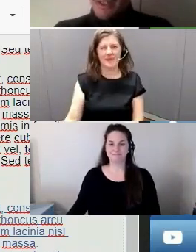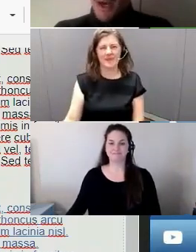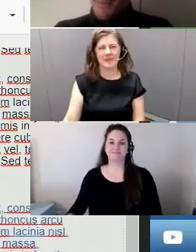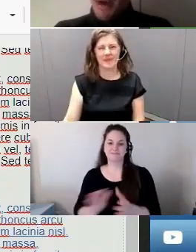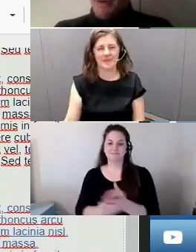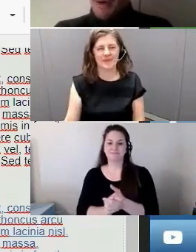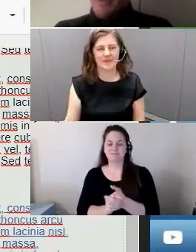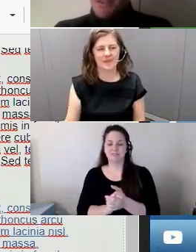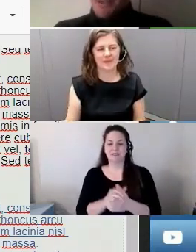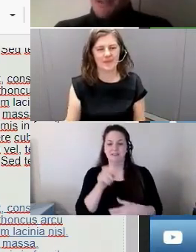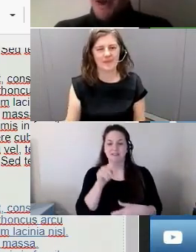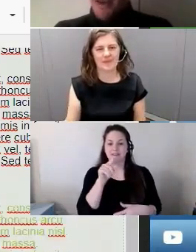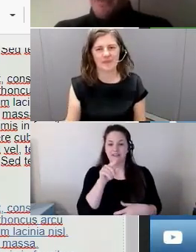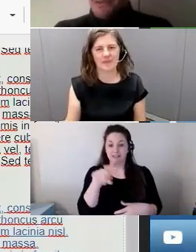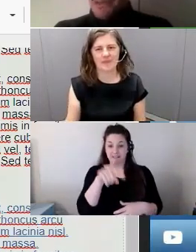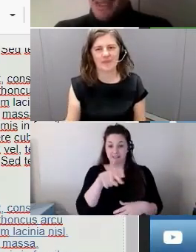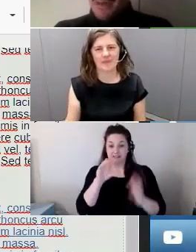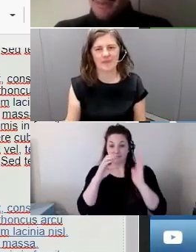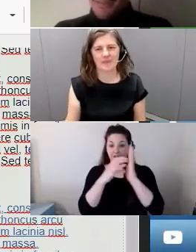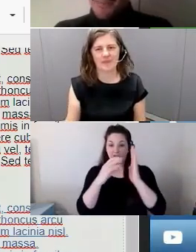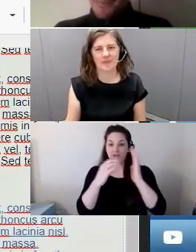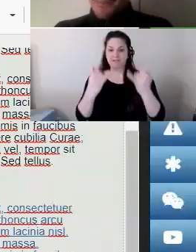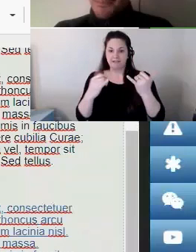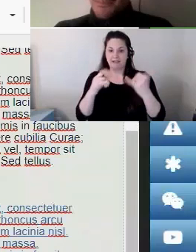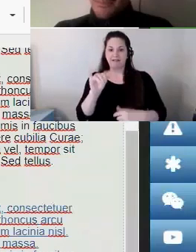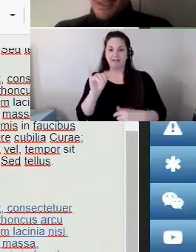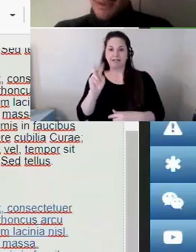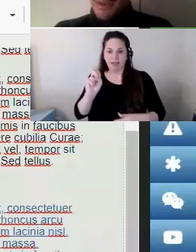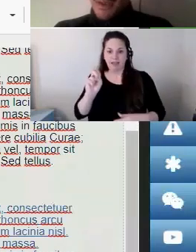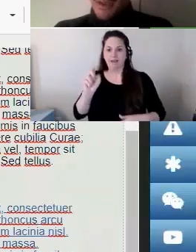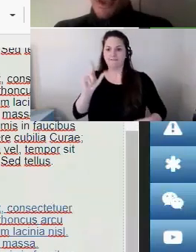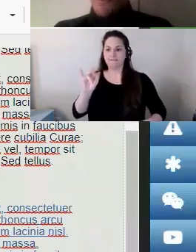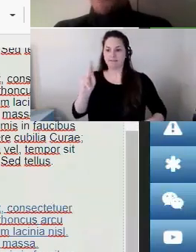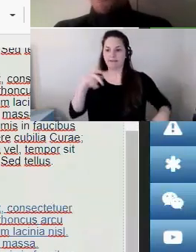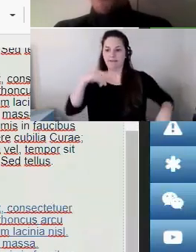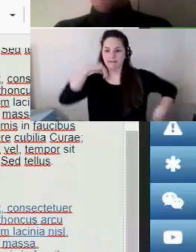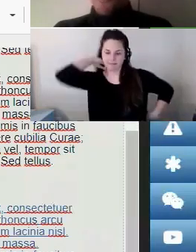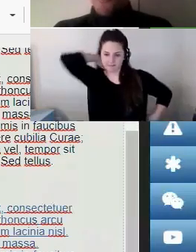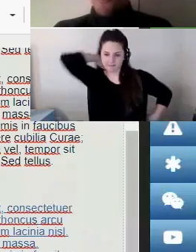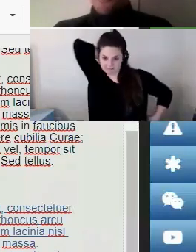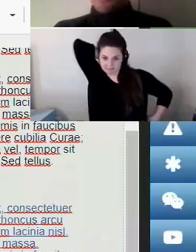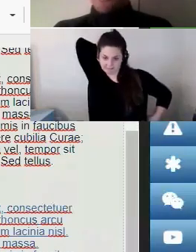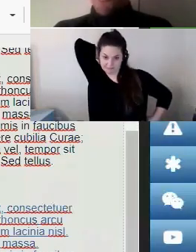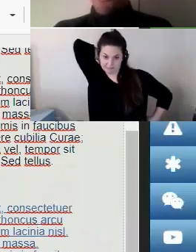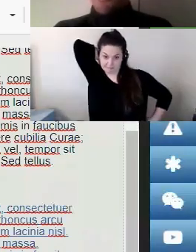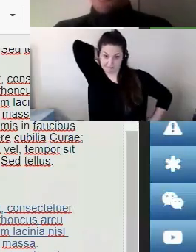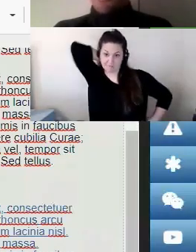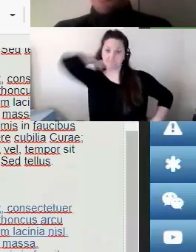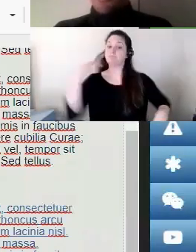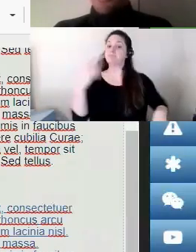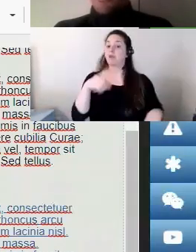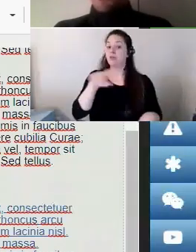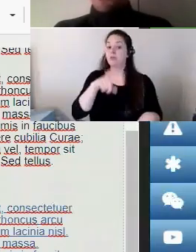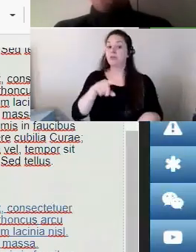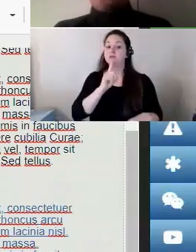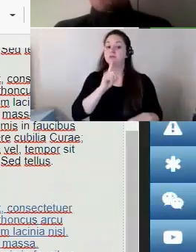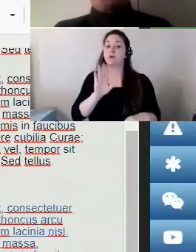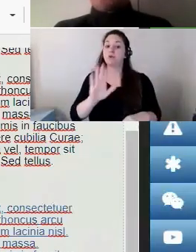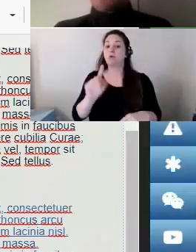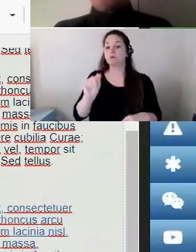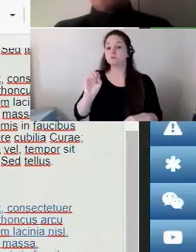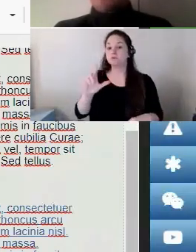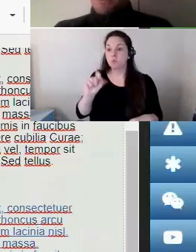this entire paragraph is a live link. So those are your